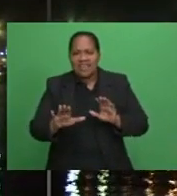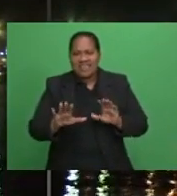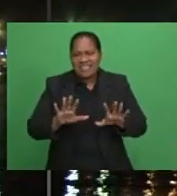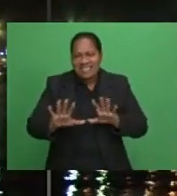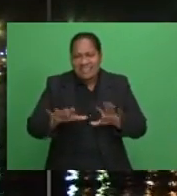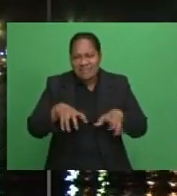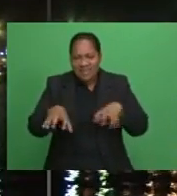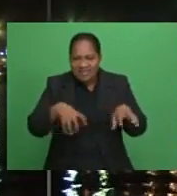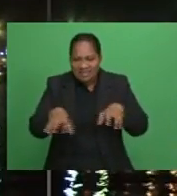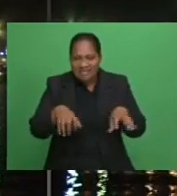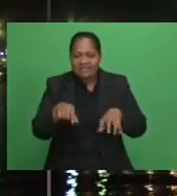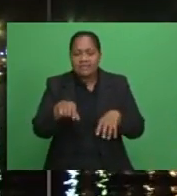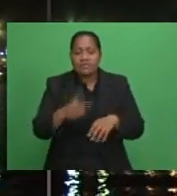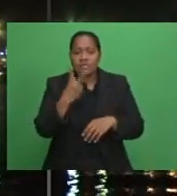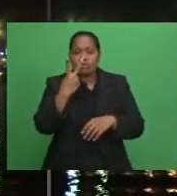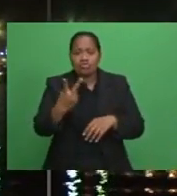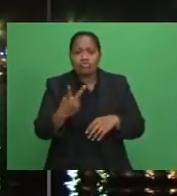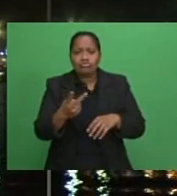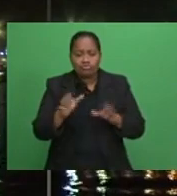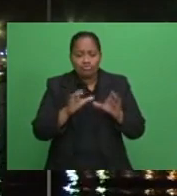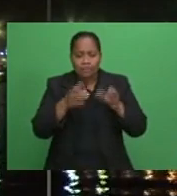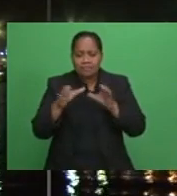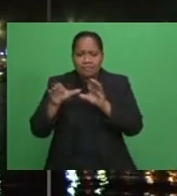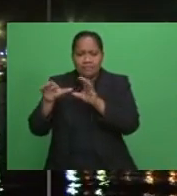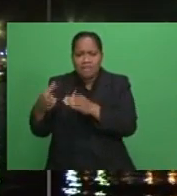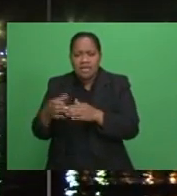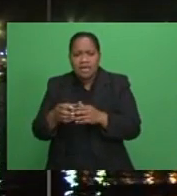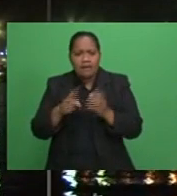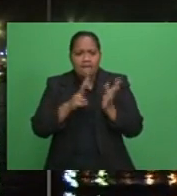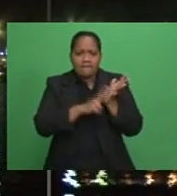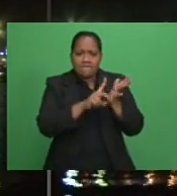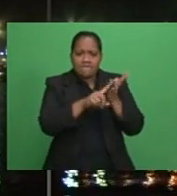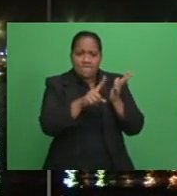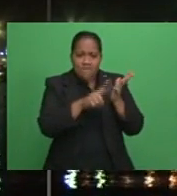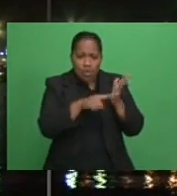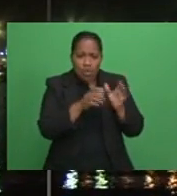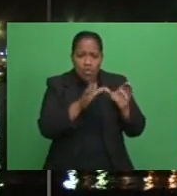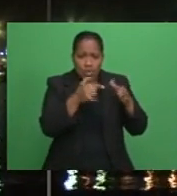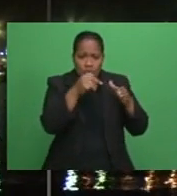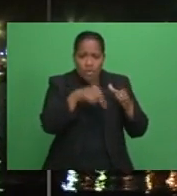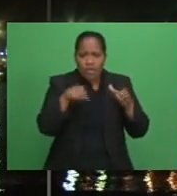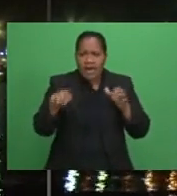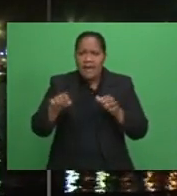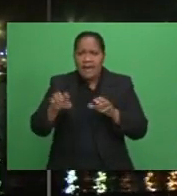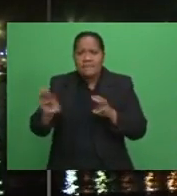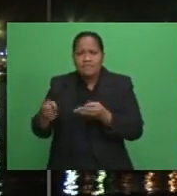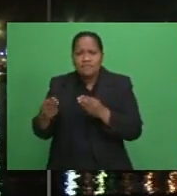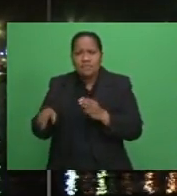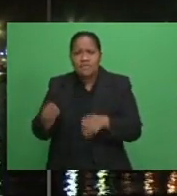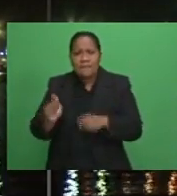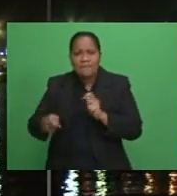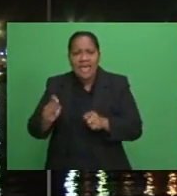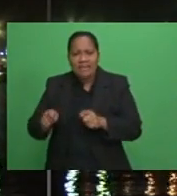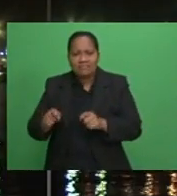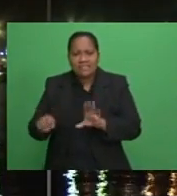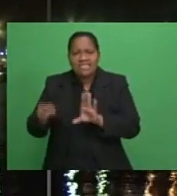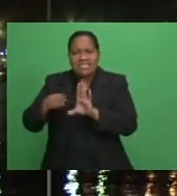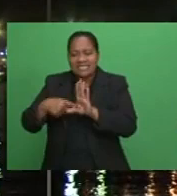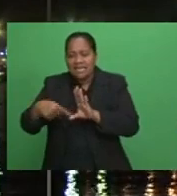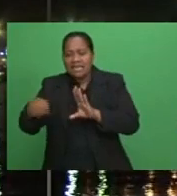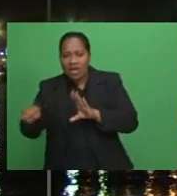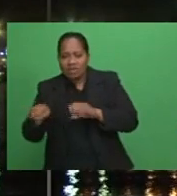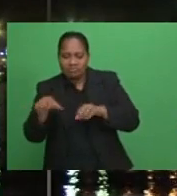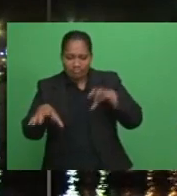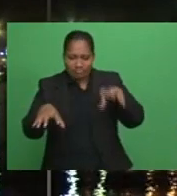2 entertainment groups in particular are the Vo Dance Group and musical band Inside Out, which, like many others, have felt the impact